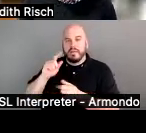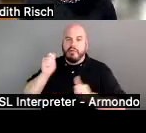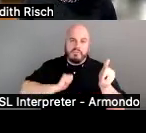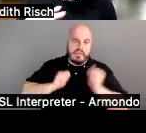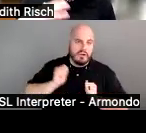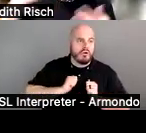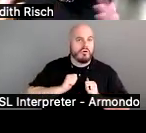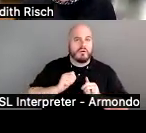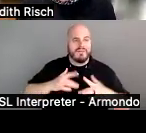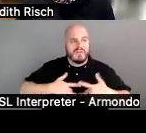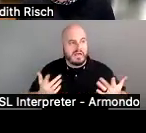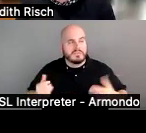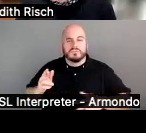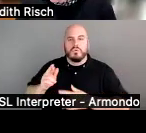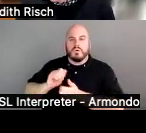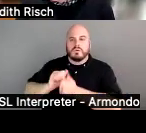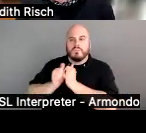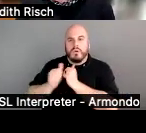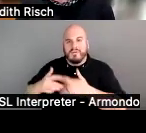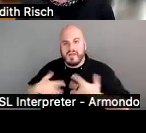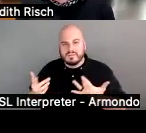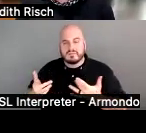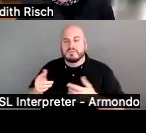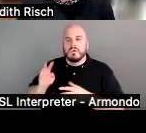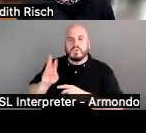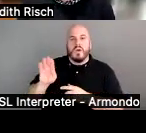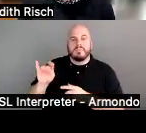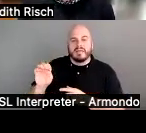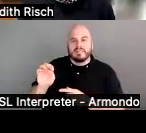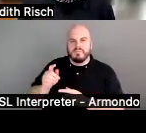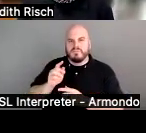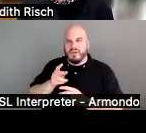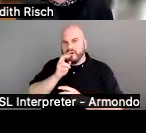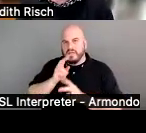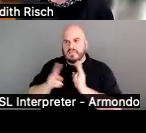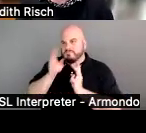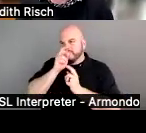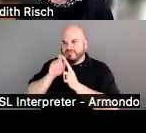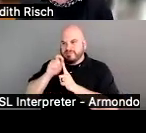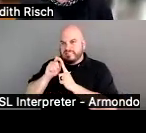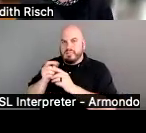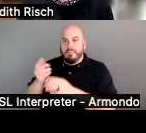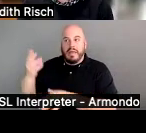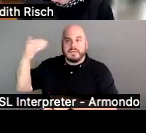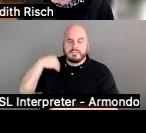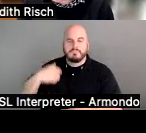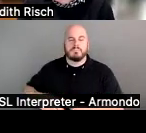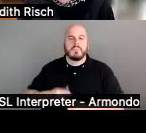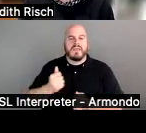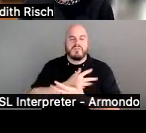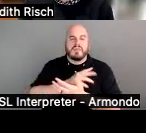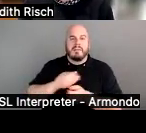events or, athletic events, all those websites, they've been persnickety in the past. Everything behind the password, the